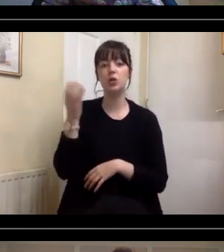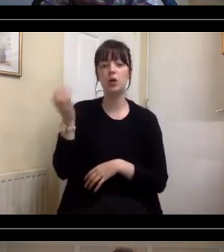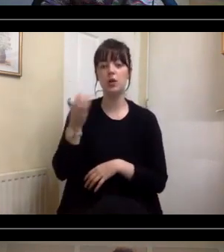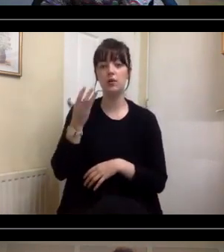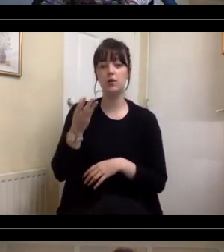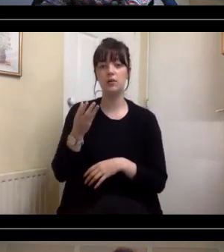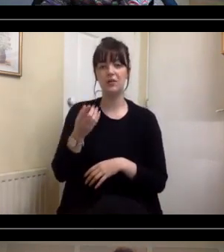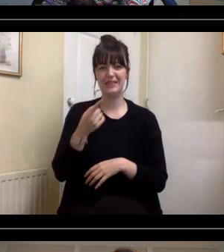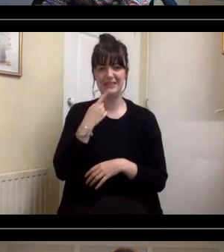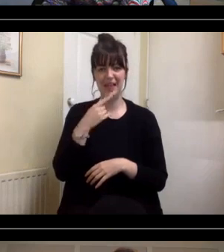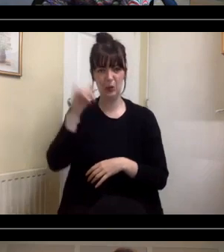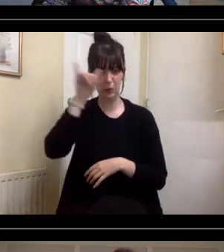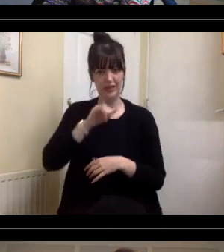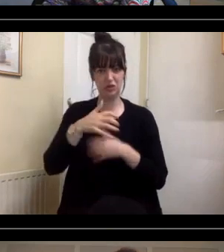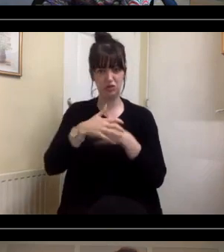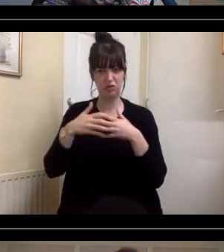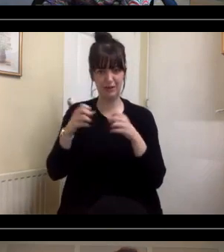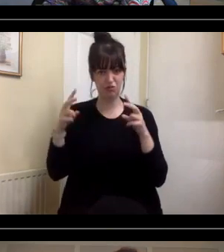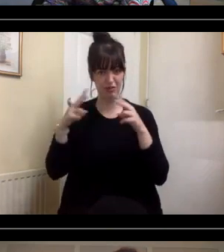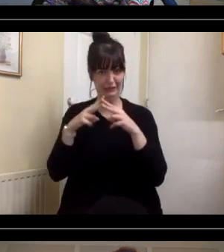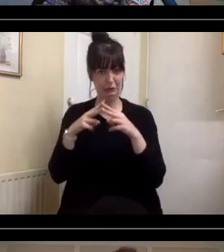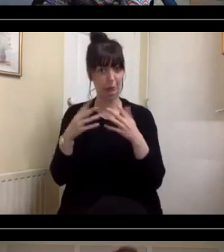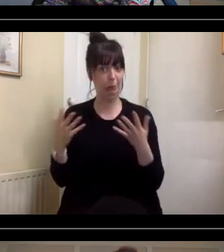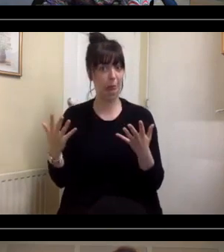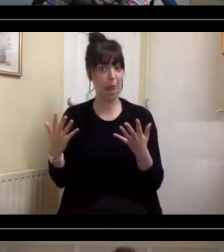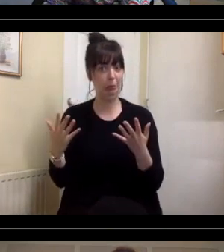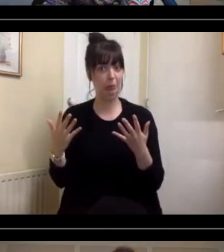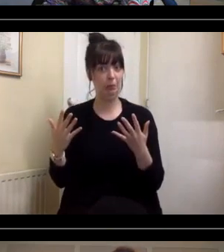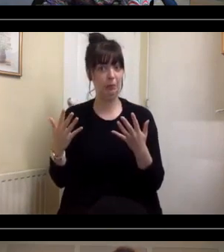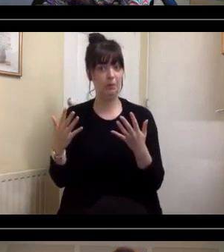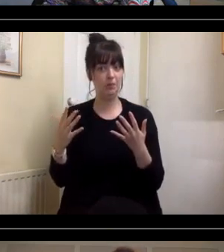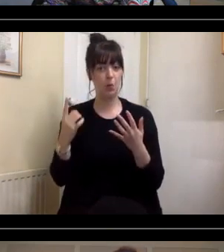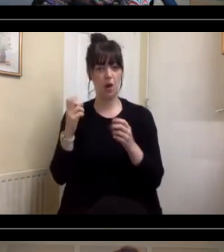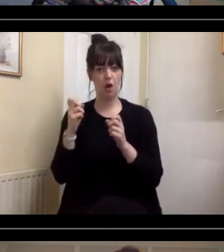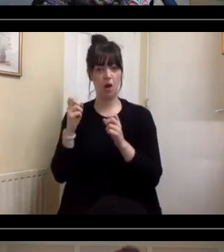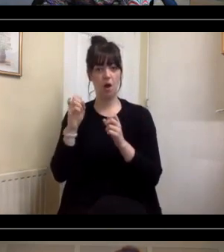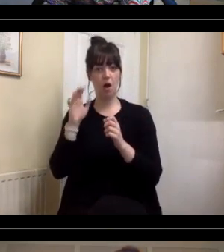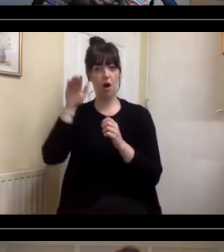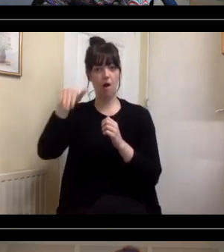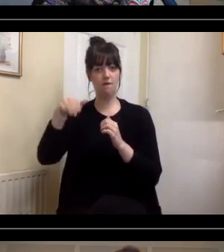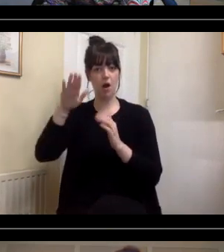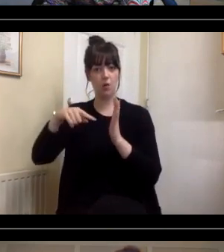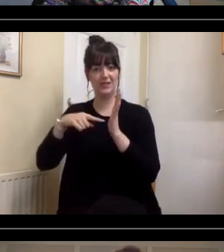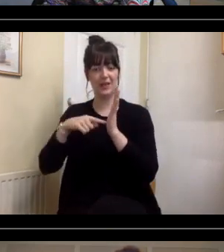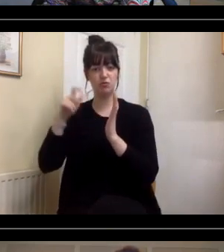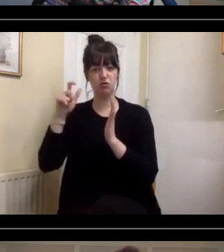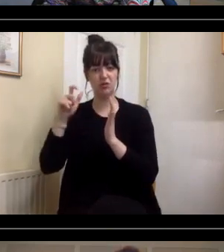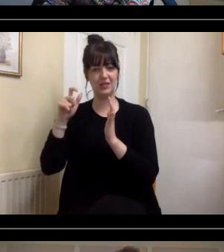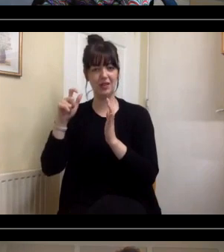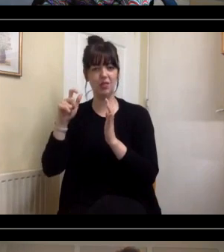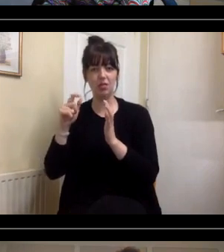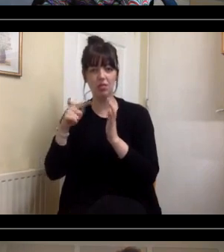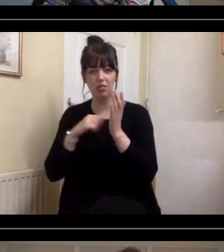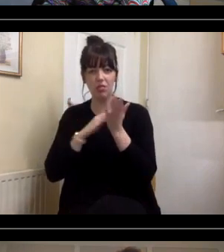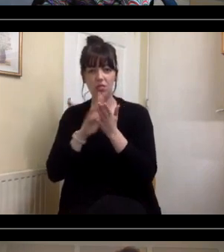Green Bridge? I presume it's the one over Lower Thames Crossing, the Thong Lane. I would imagine it's